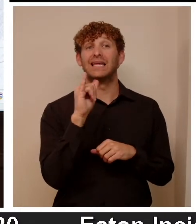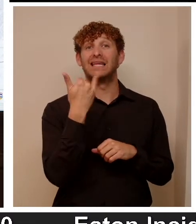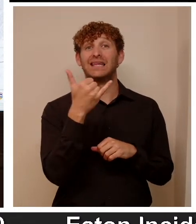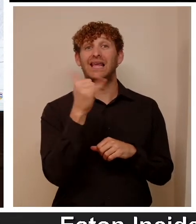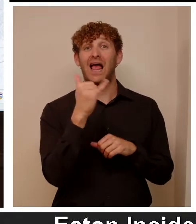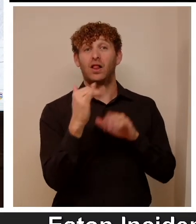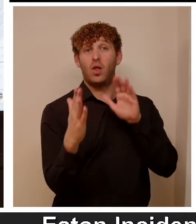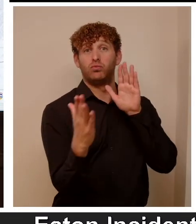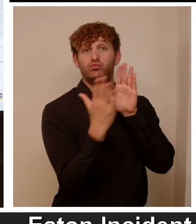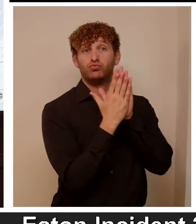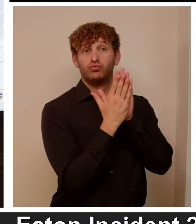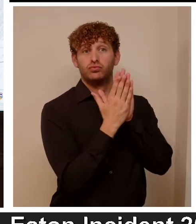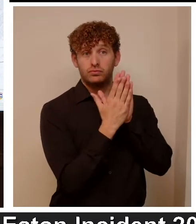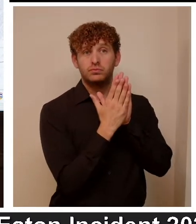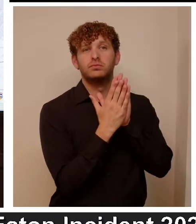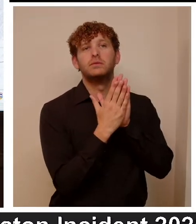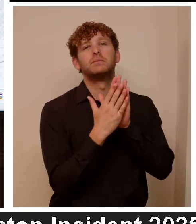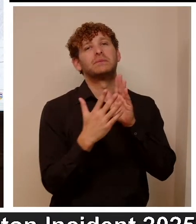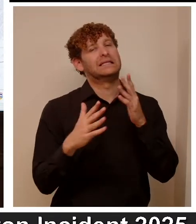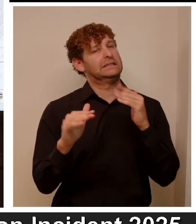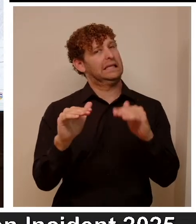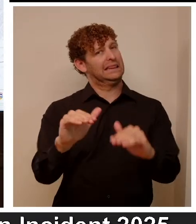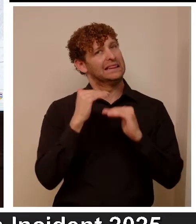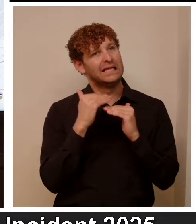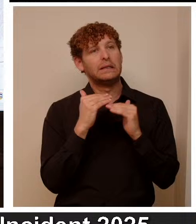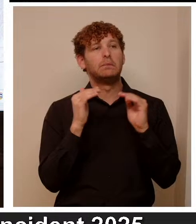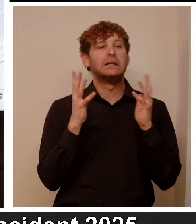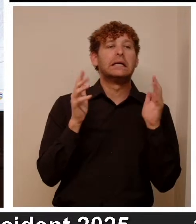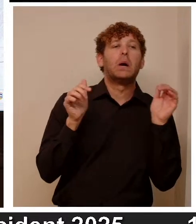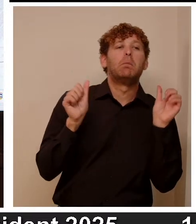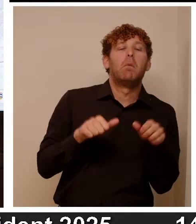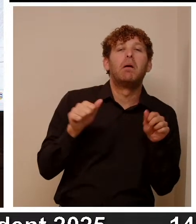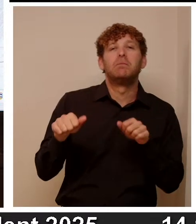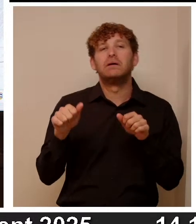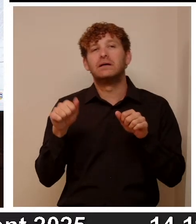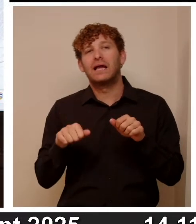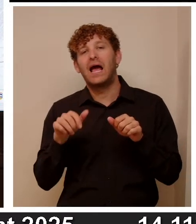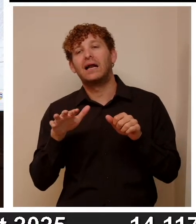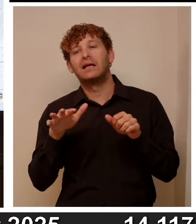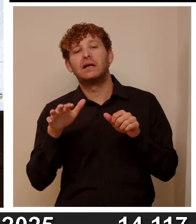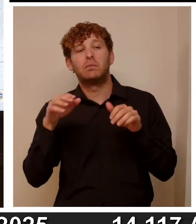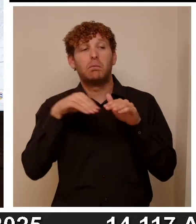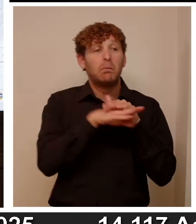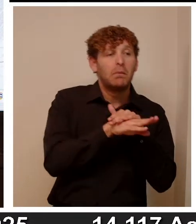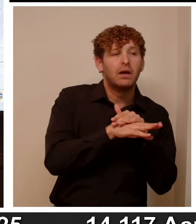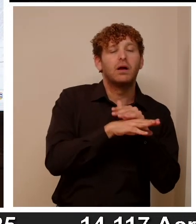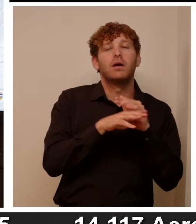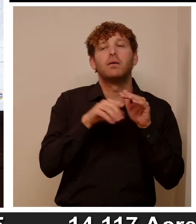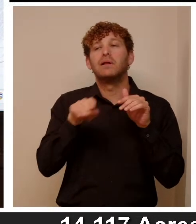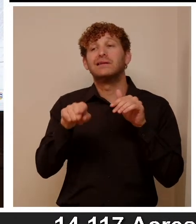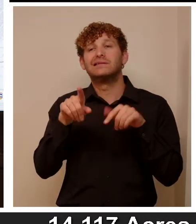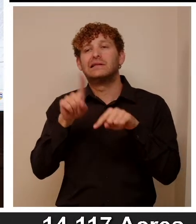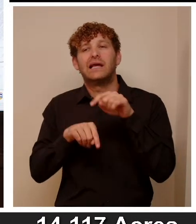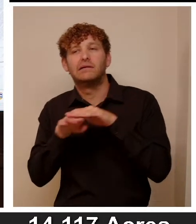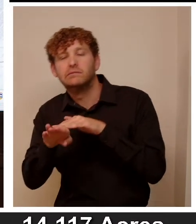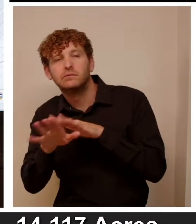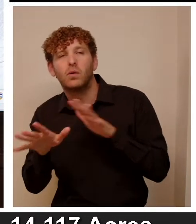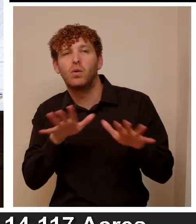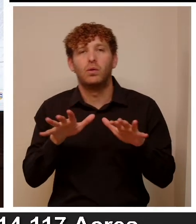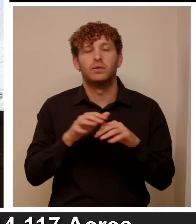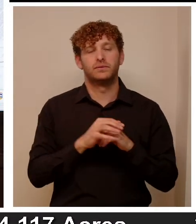restricted for use, meaning that some areas of the building are unsafe, but other parts may be safe for limited occupancy or specific